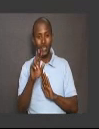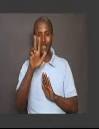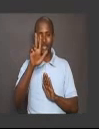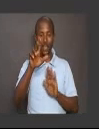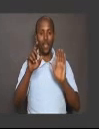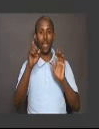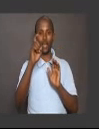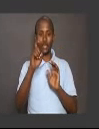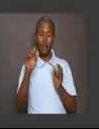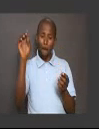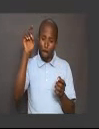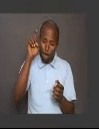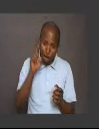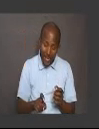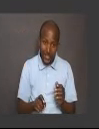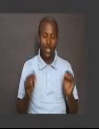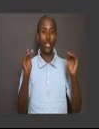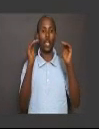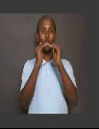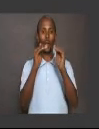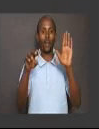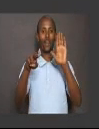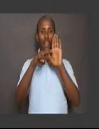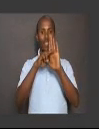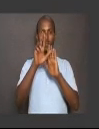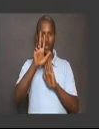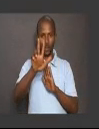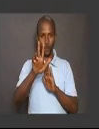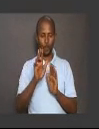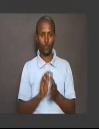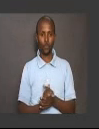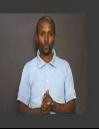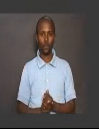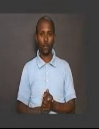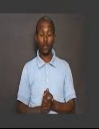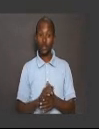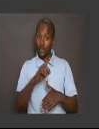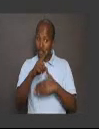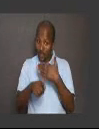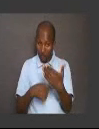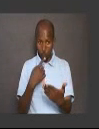-1 or 3x must equal -3.